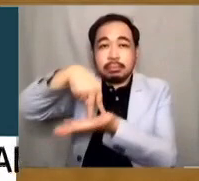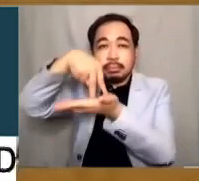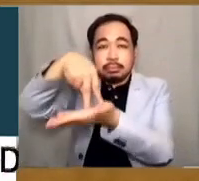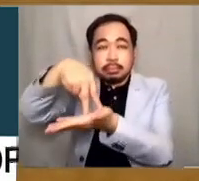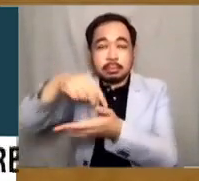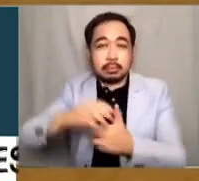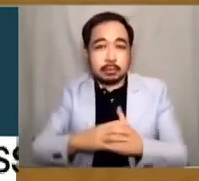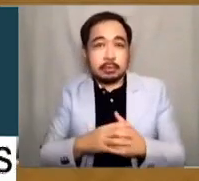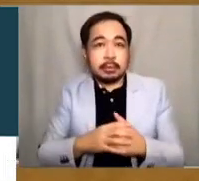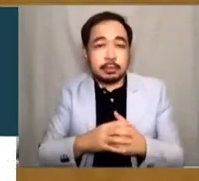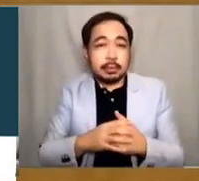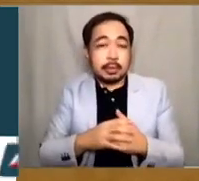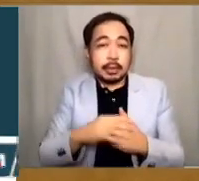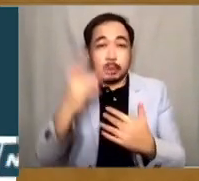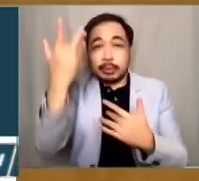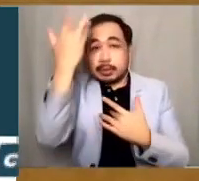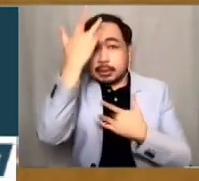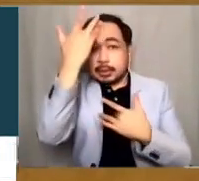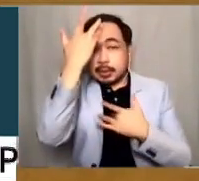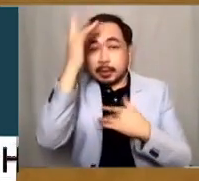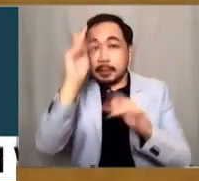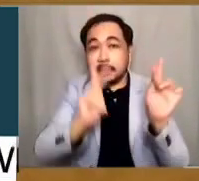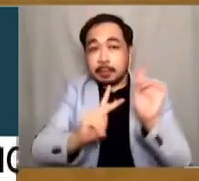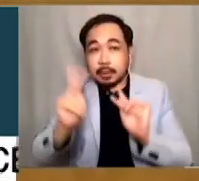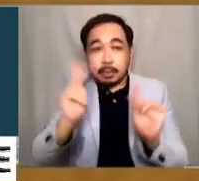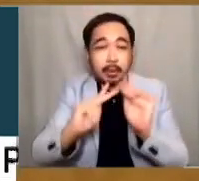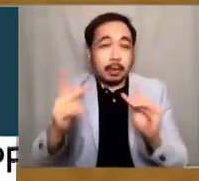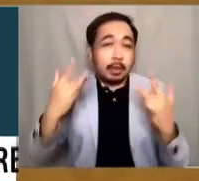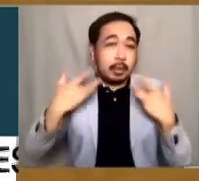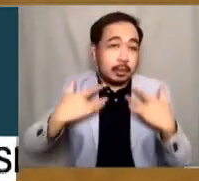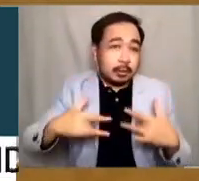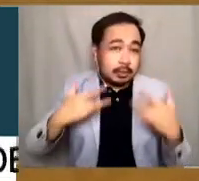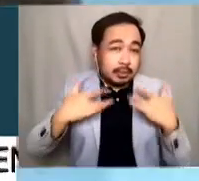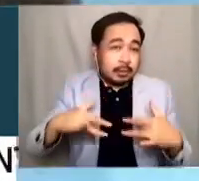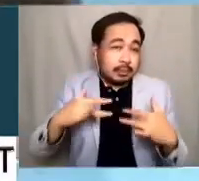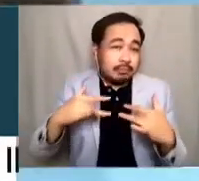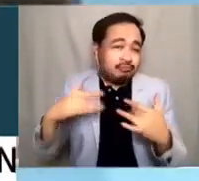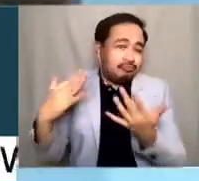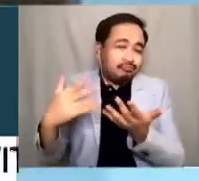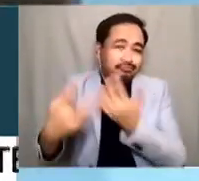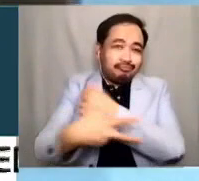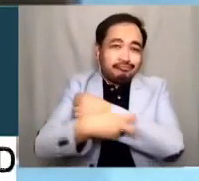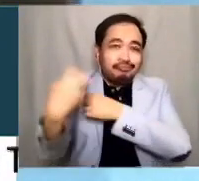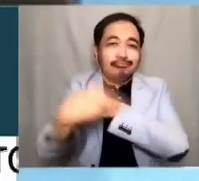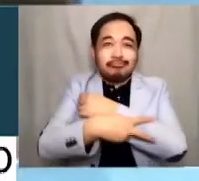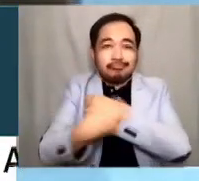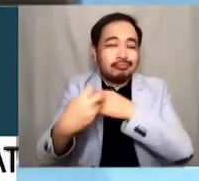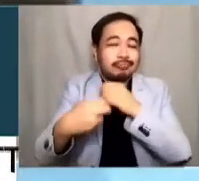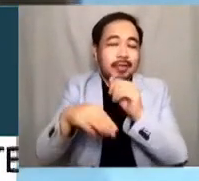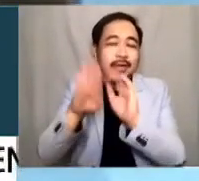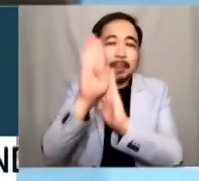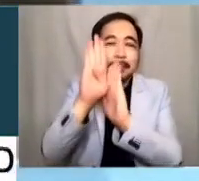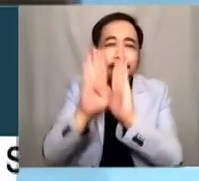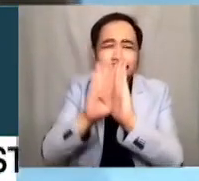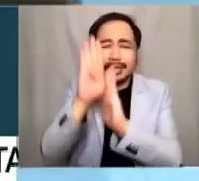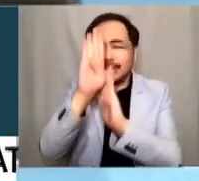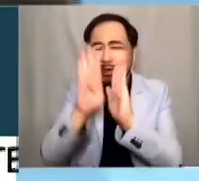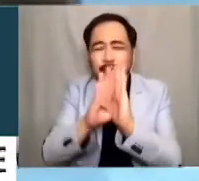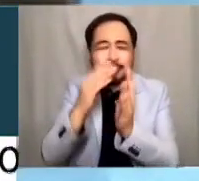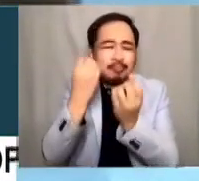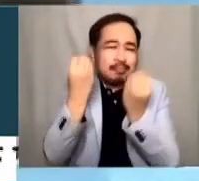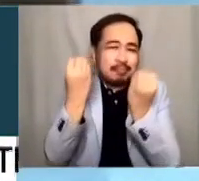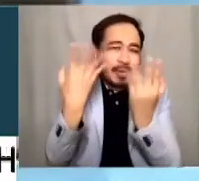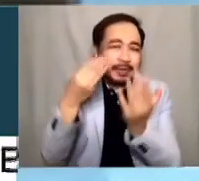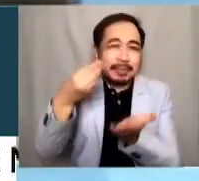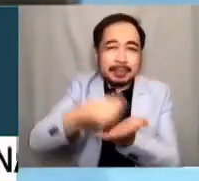the destitute, running into billions of pesos, are not spared from corruption and